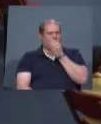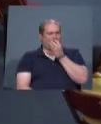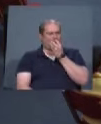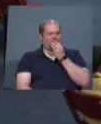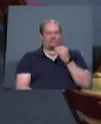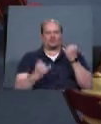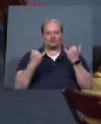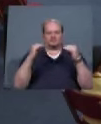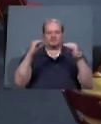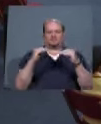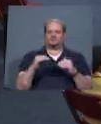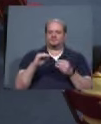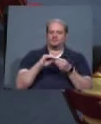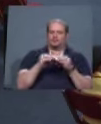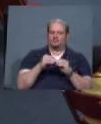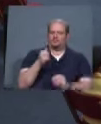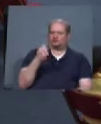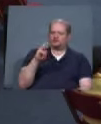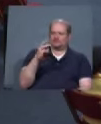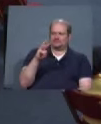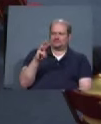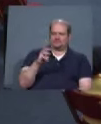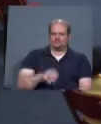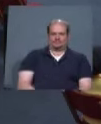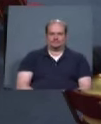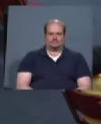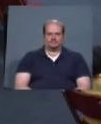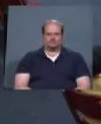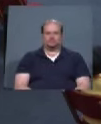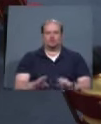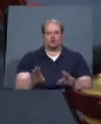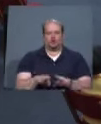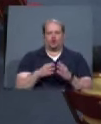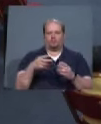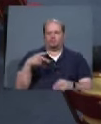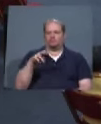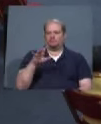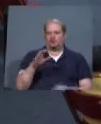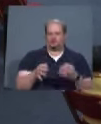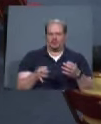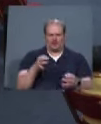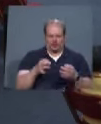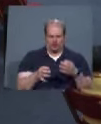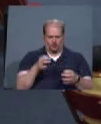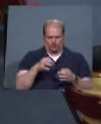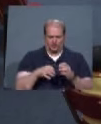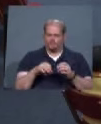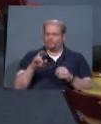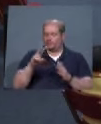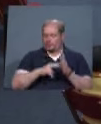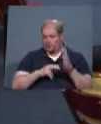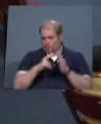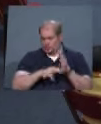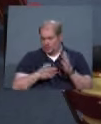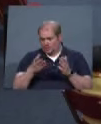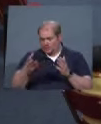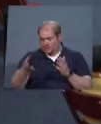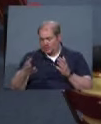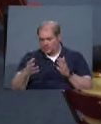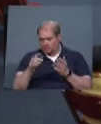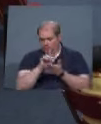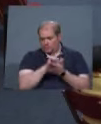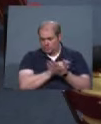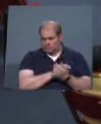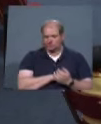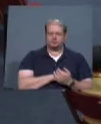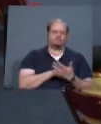Okay, we'll move now to item 16. I want to open the public hearing. Madam Clerk, will you read the